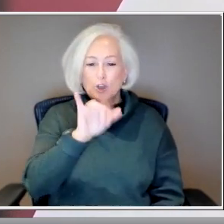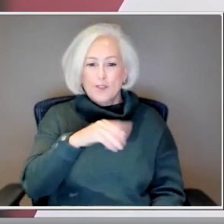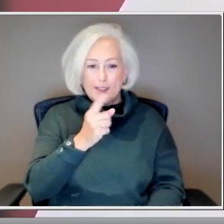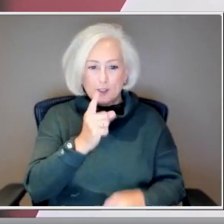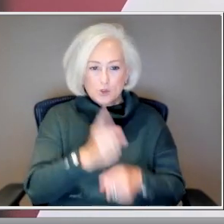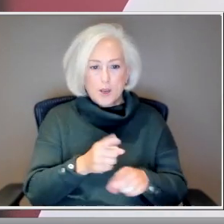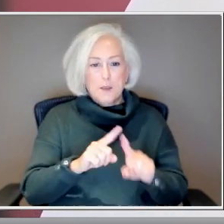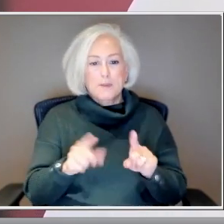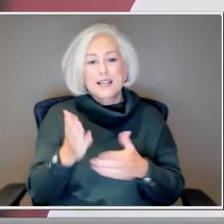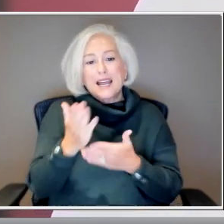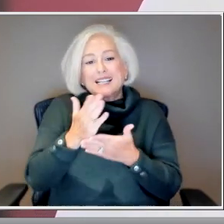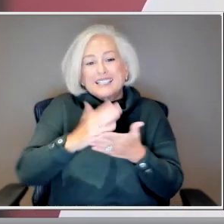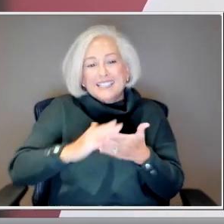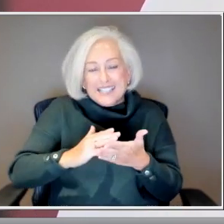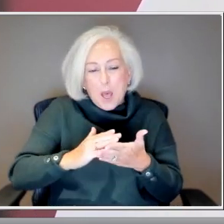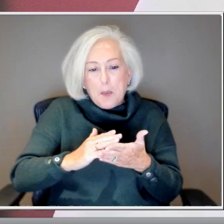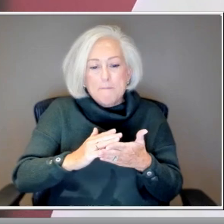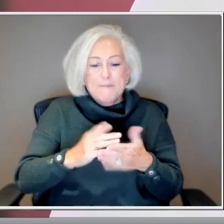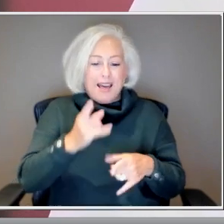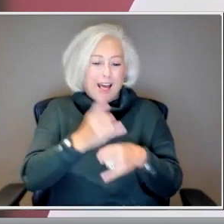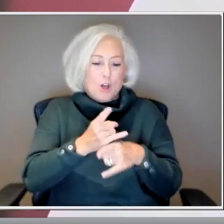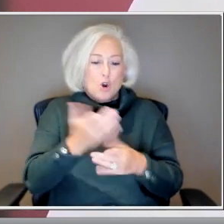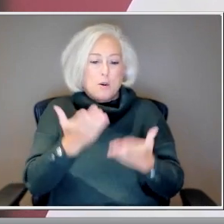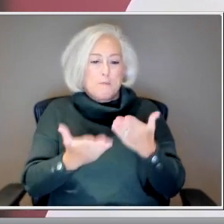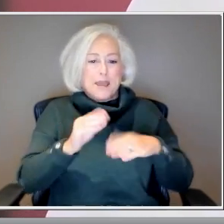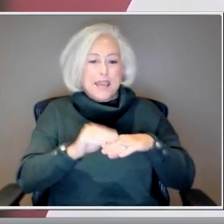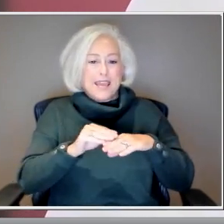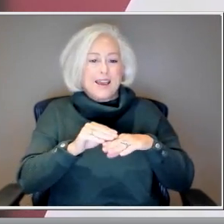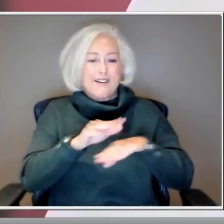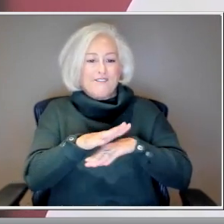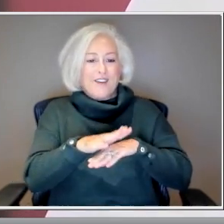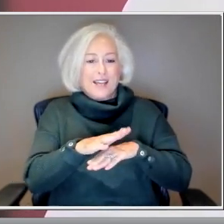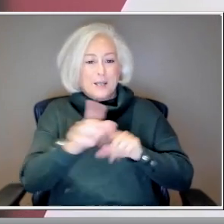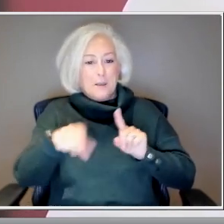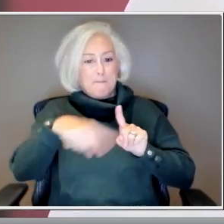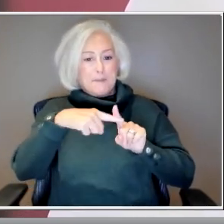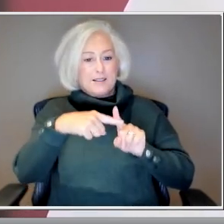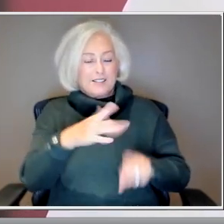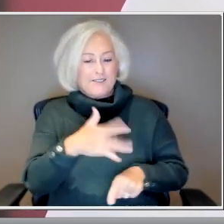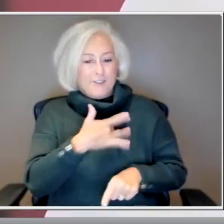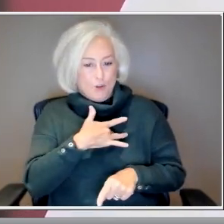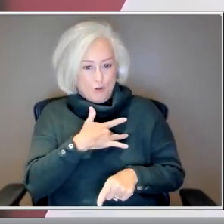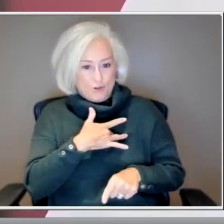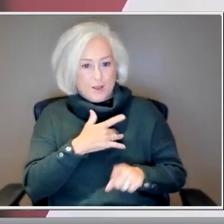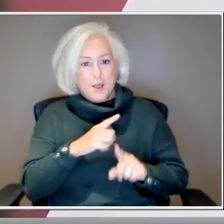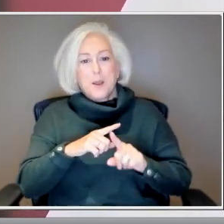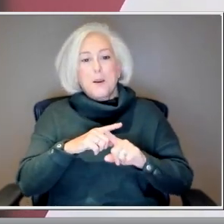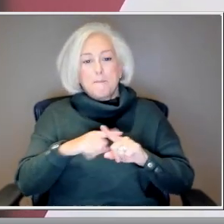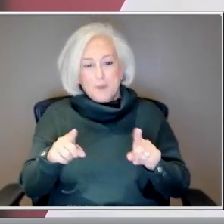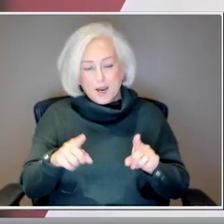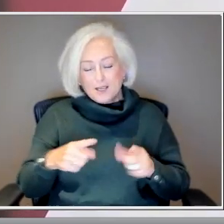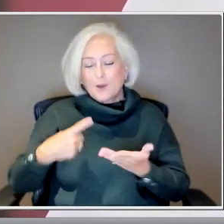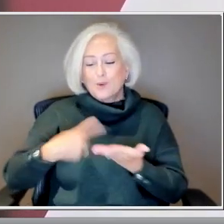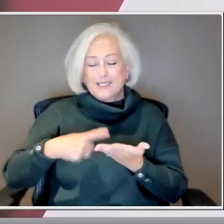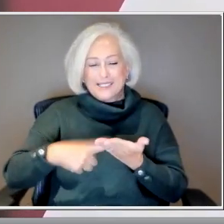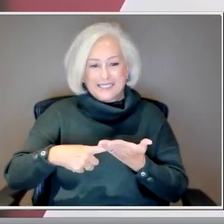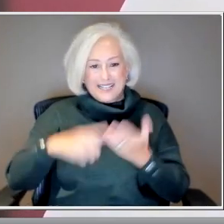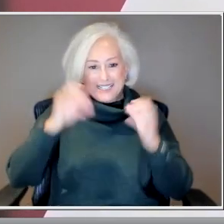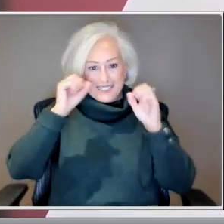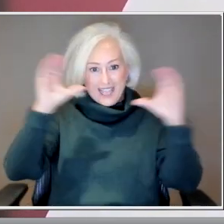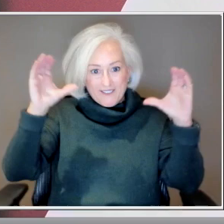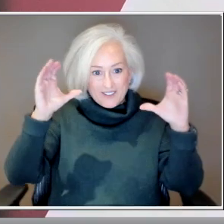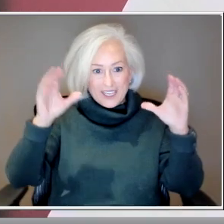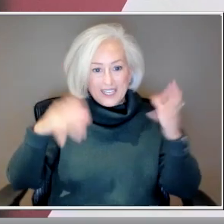might be beneficial as well to the heart overall. But the types of drinks are important. We talked already about caffeine and mixed drinks